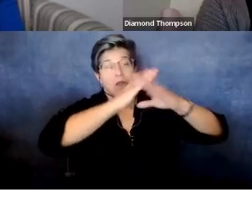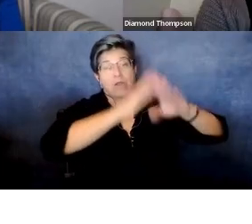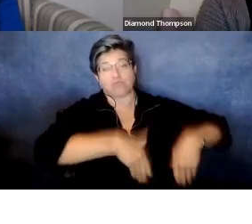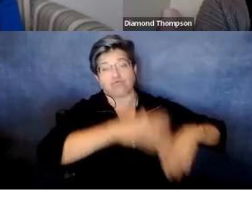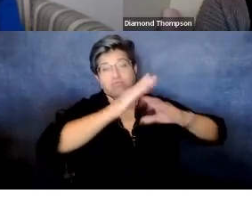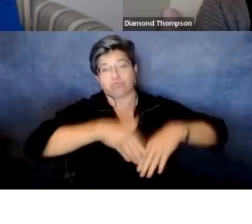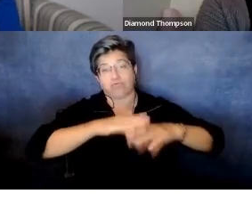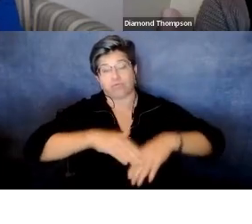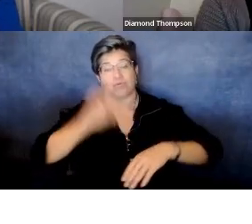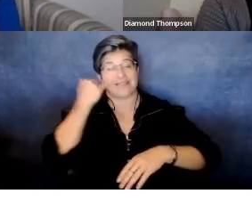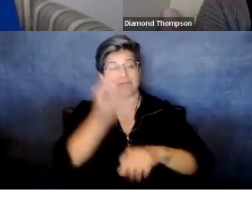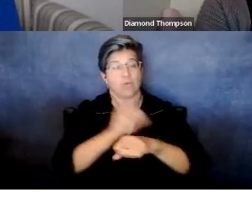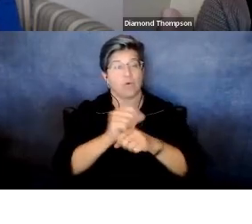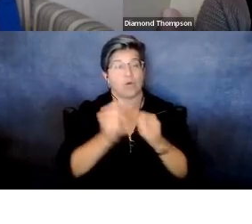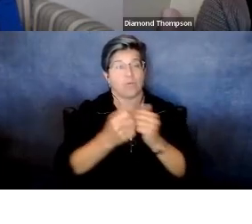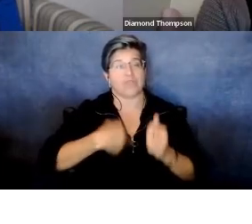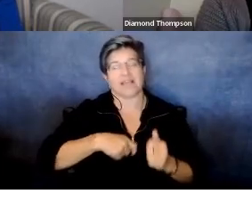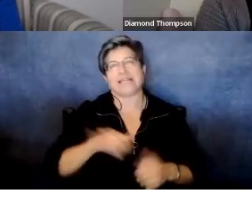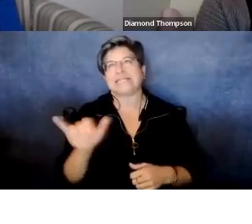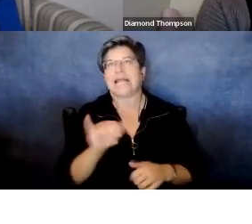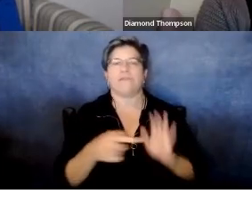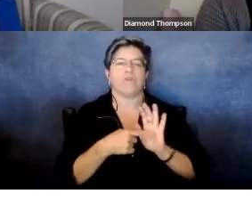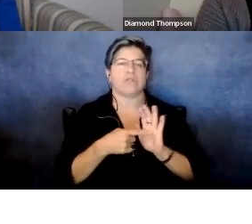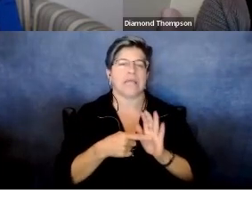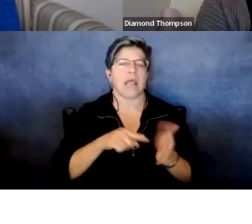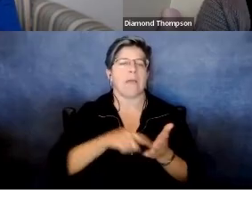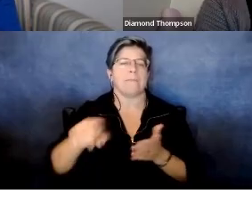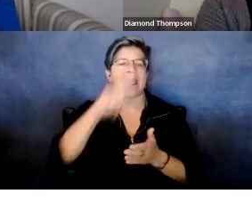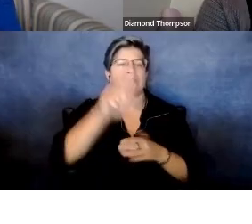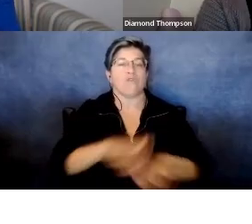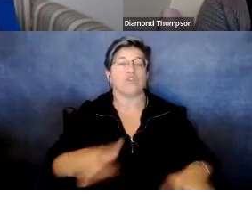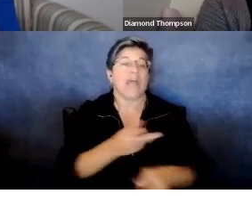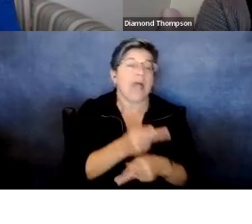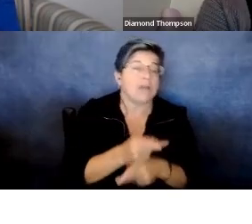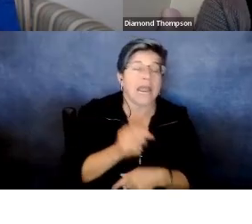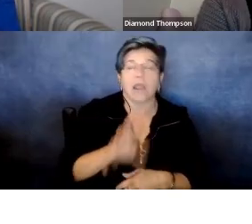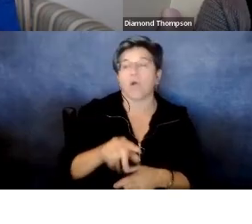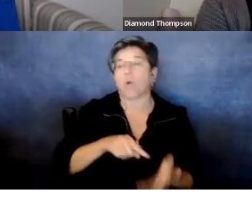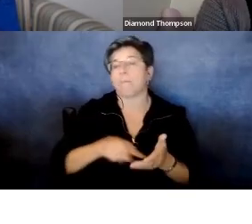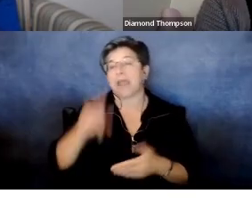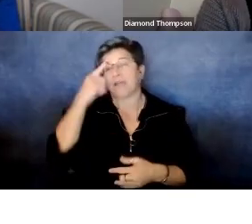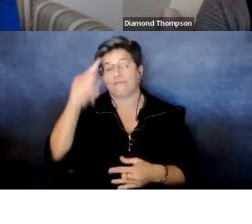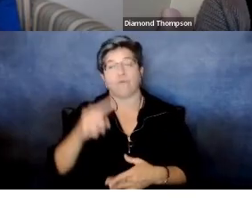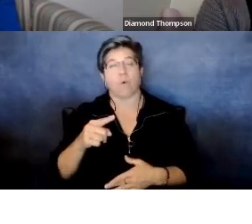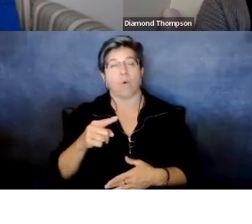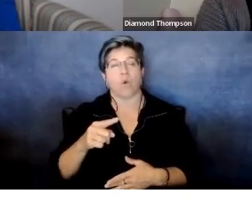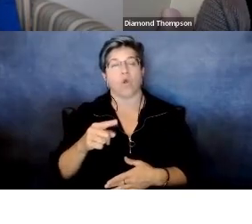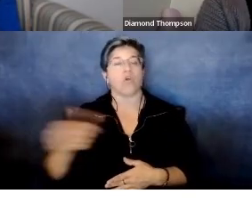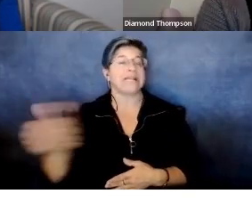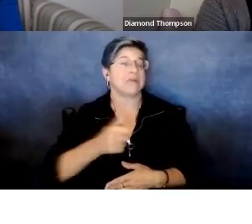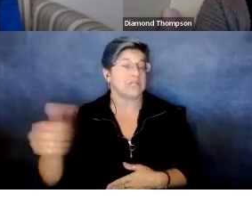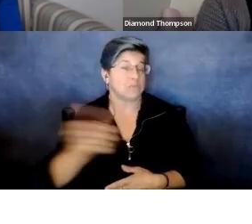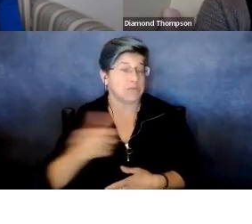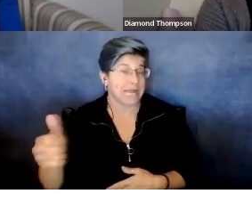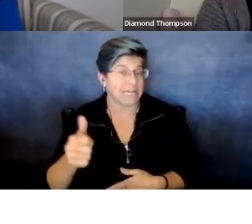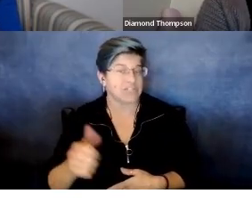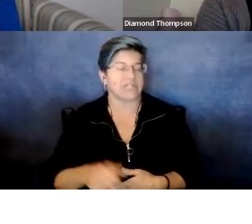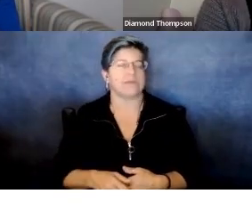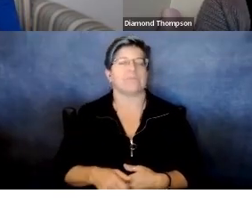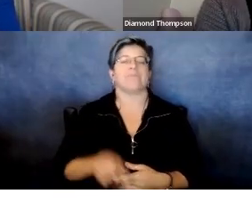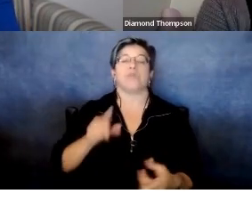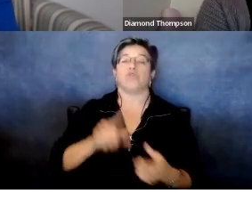them working with us, such as things like we pay for childcare, we pay for Lyft rides to and from events